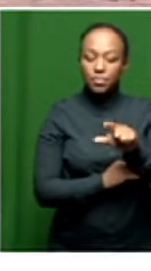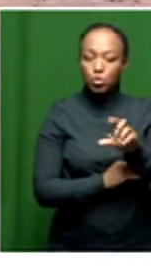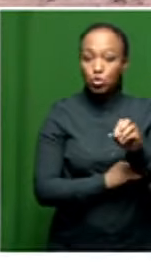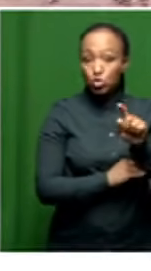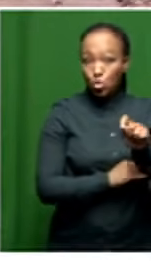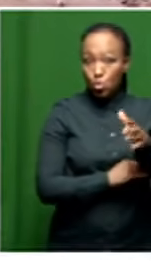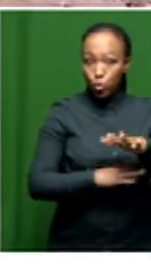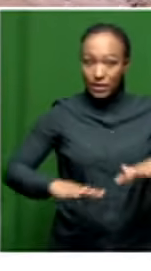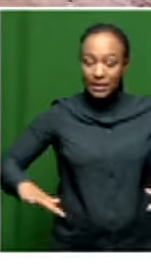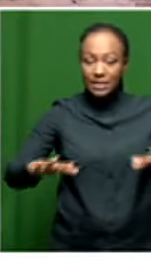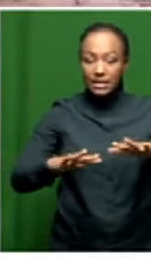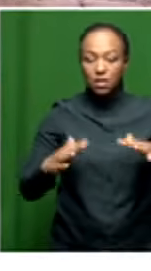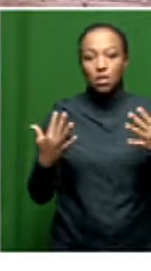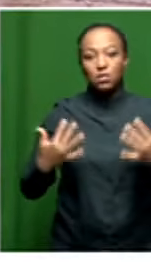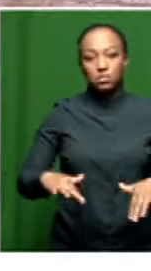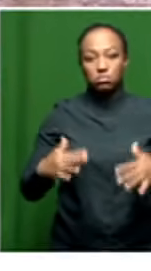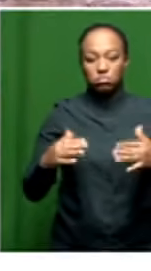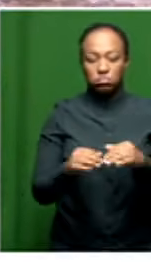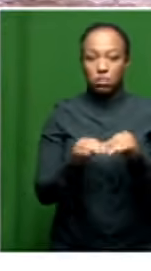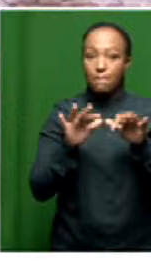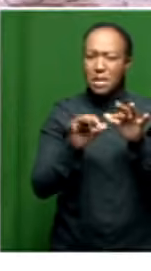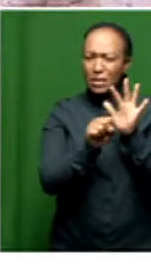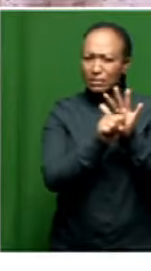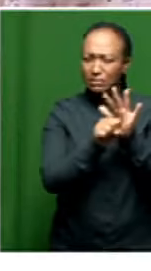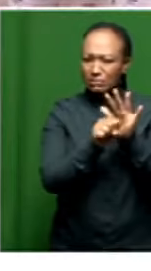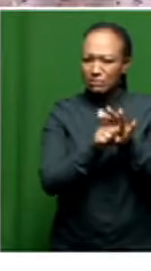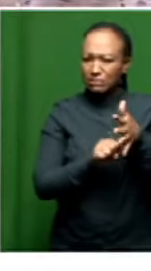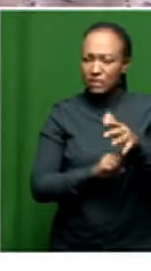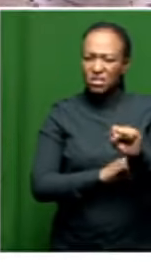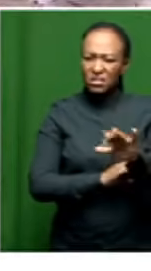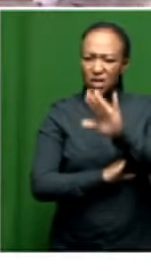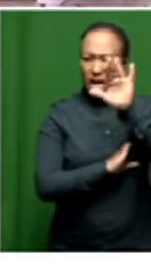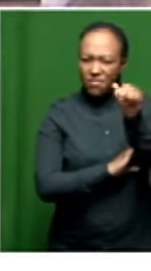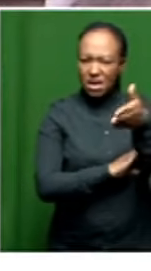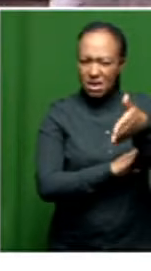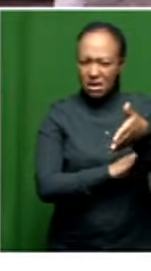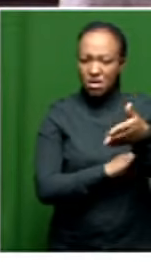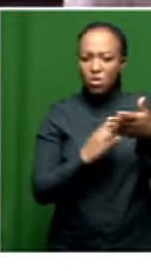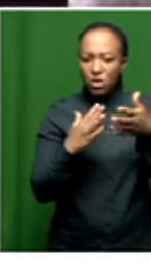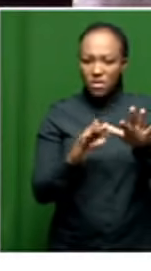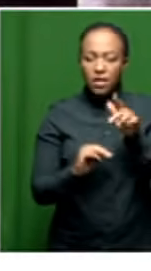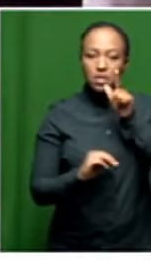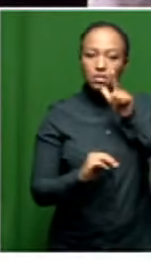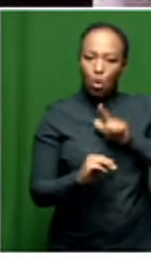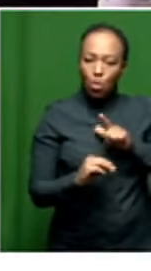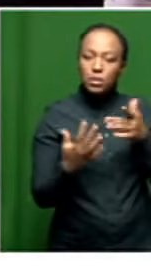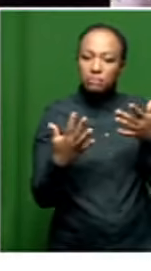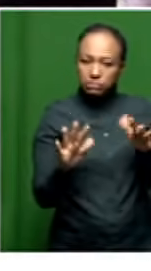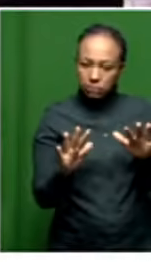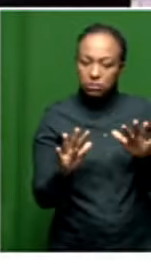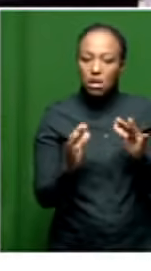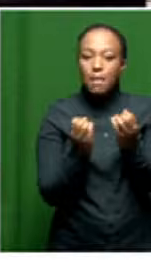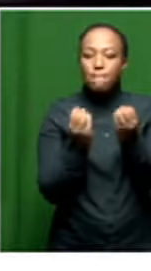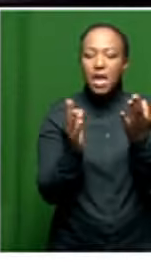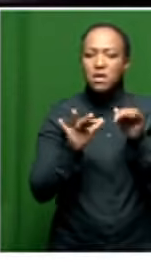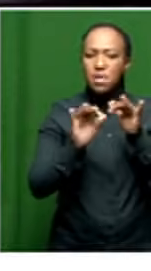just one of the very, very populated areas in South Africa. And I mean, there are, what we've been told, I've just been chatting to a couple